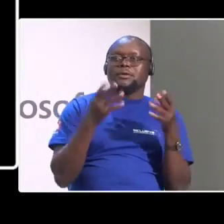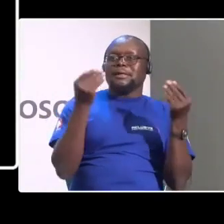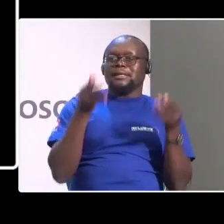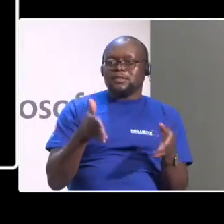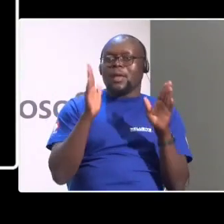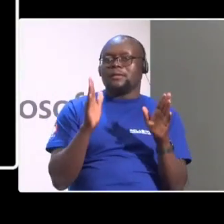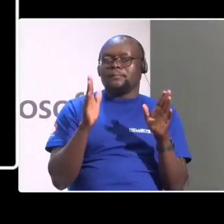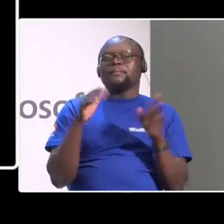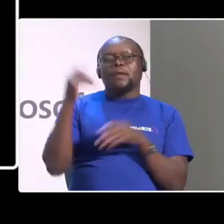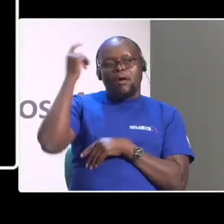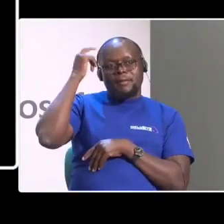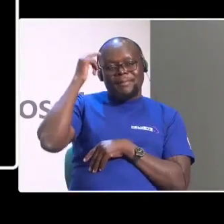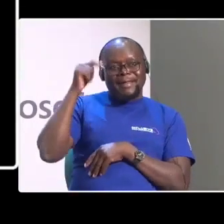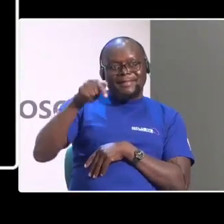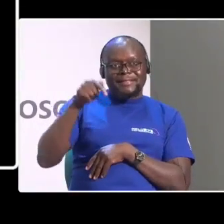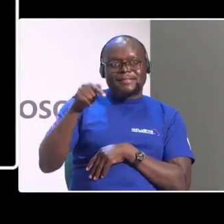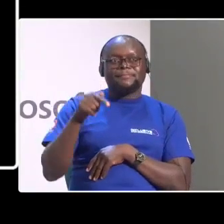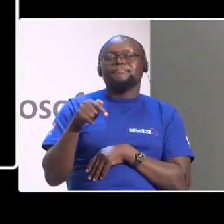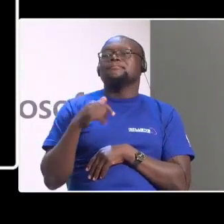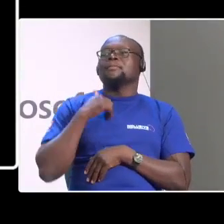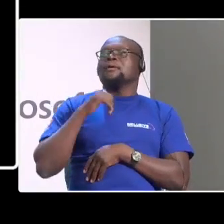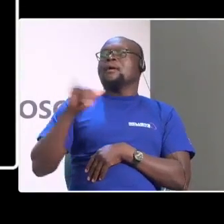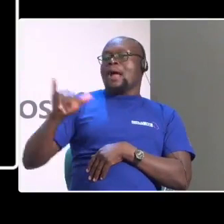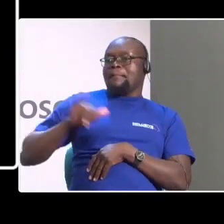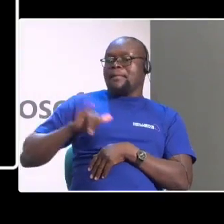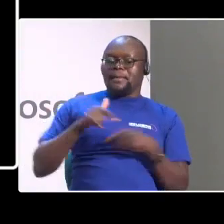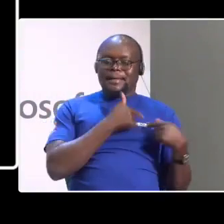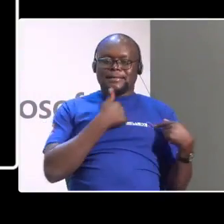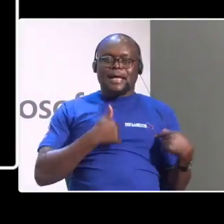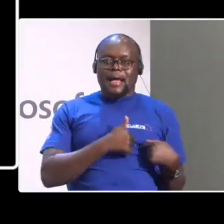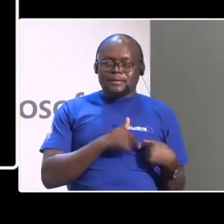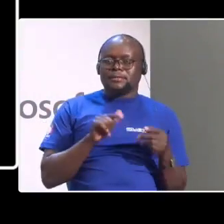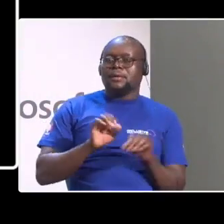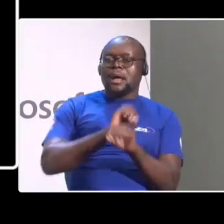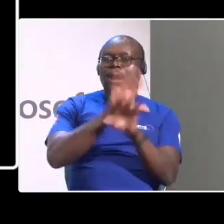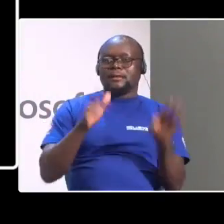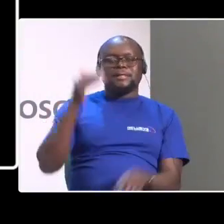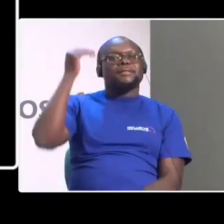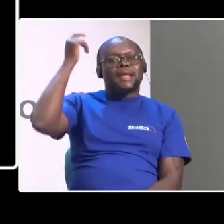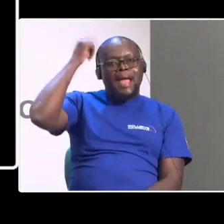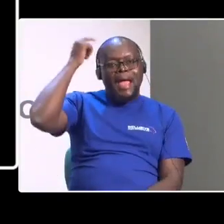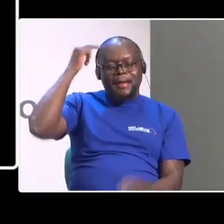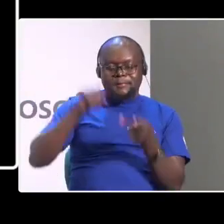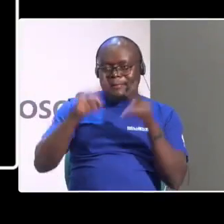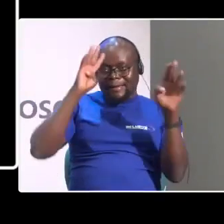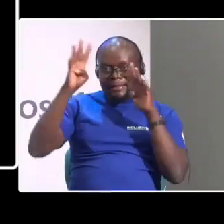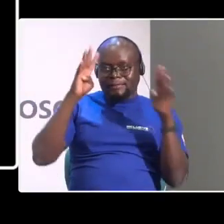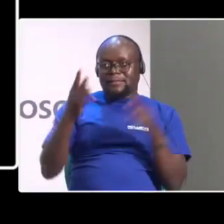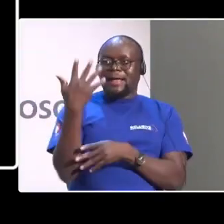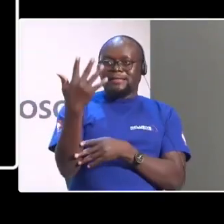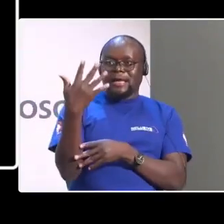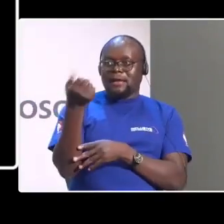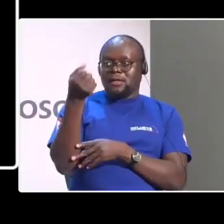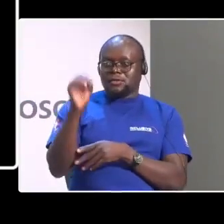way of remembering this is empathy is heart, clarity is head, creativity is hand.